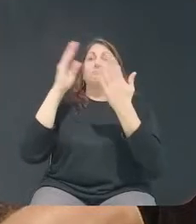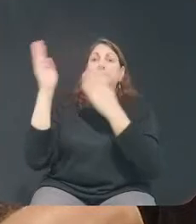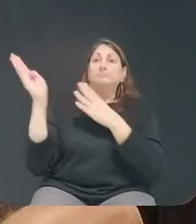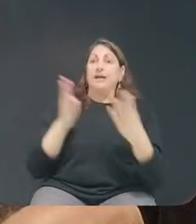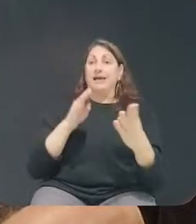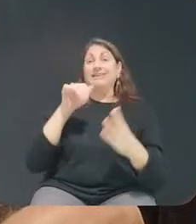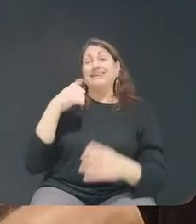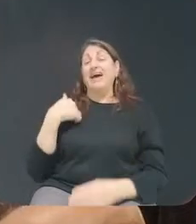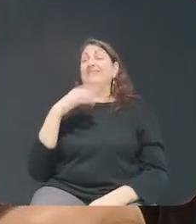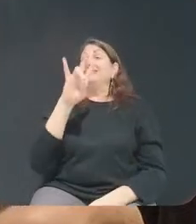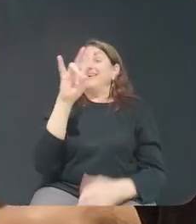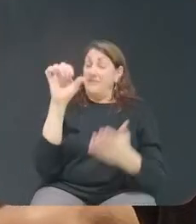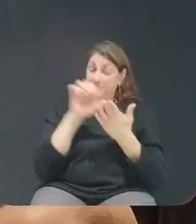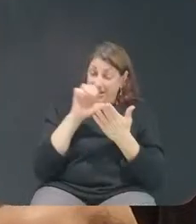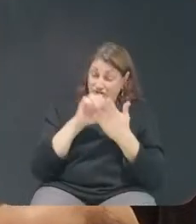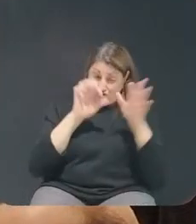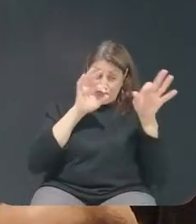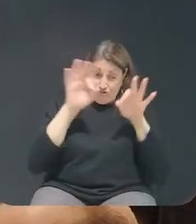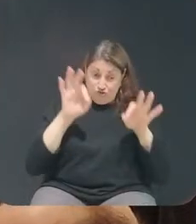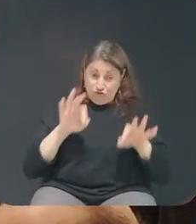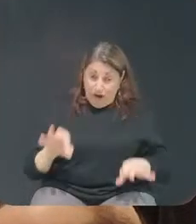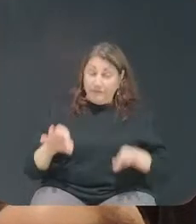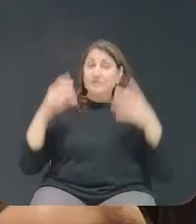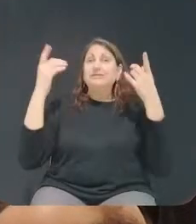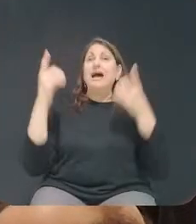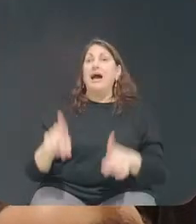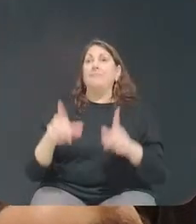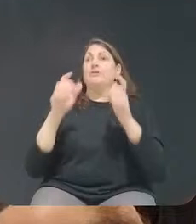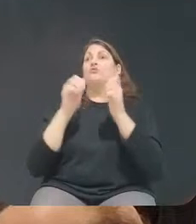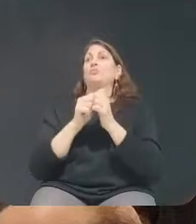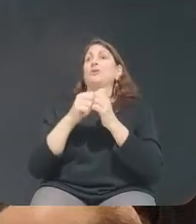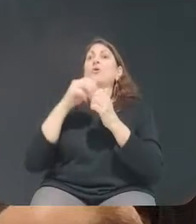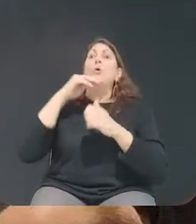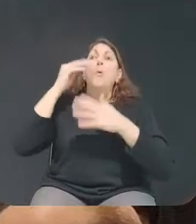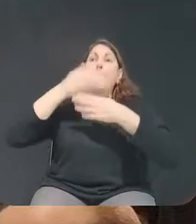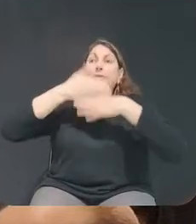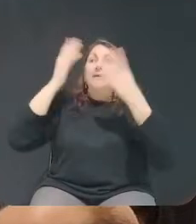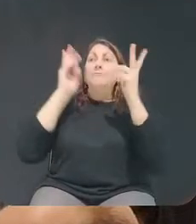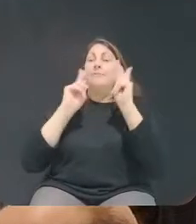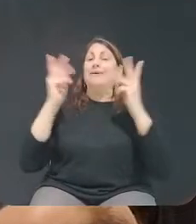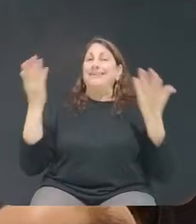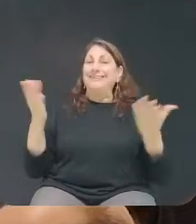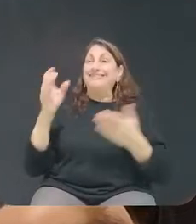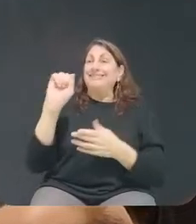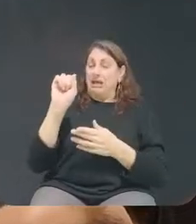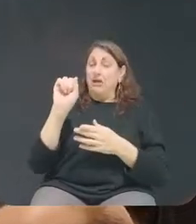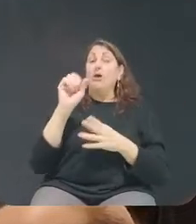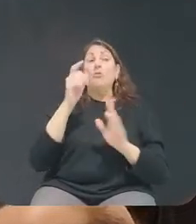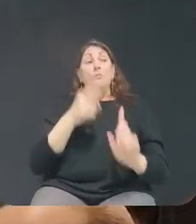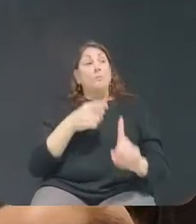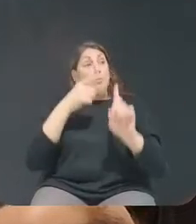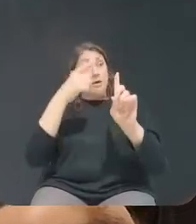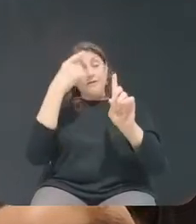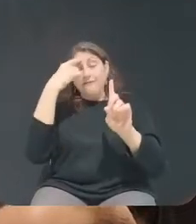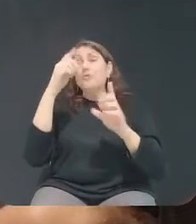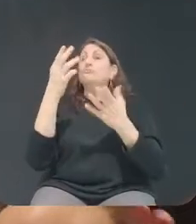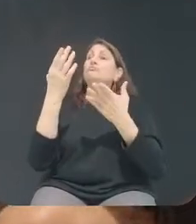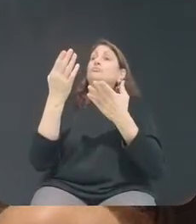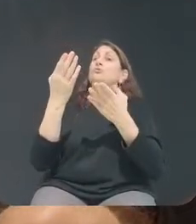7-page agenda defined the dynamics of homelessness in Seattle and was intended to be used as a guide for implementing city